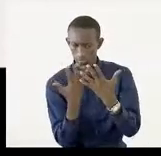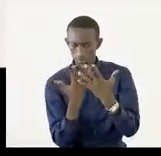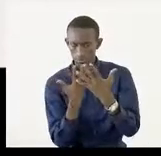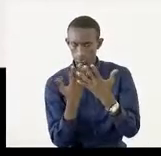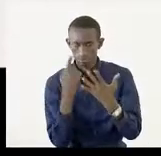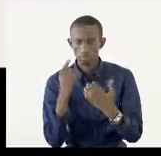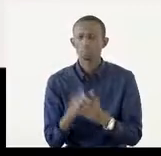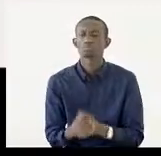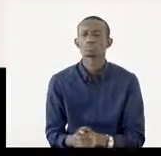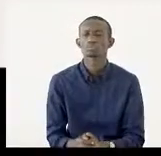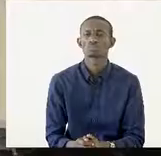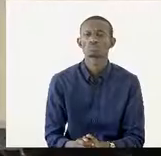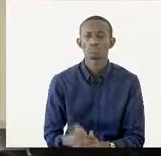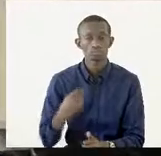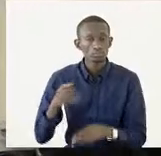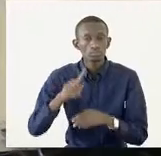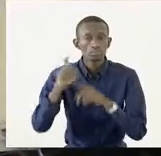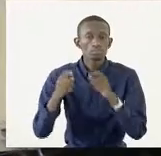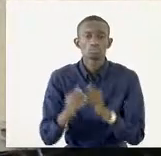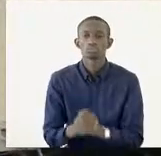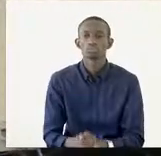for example, that